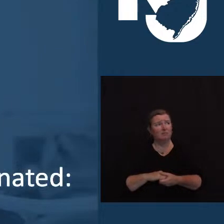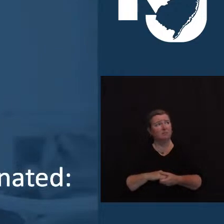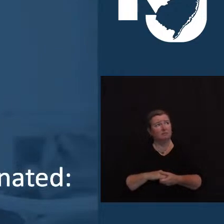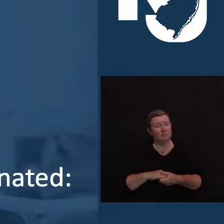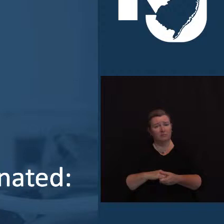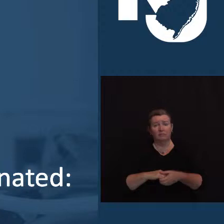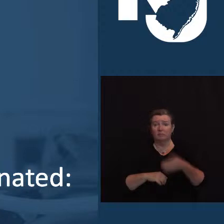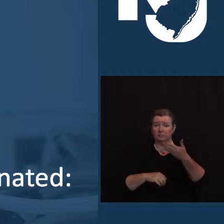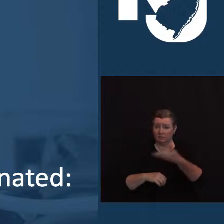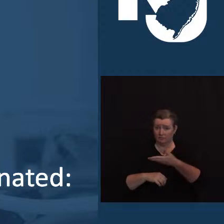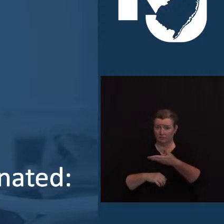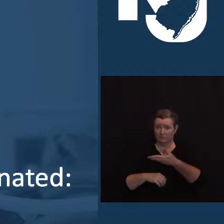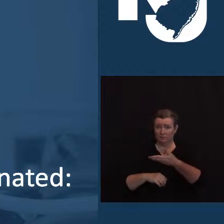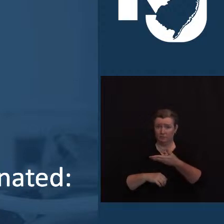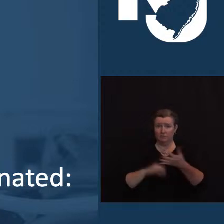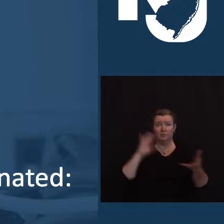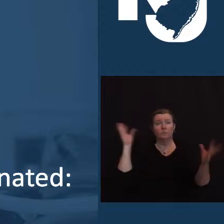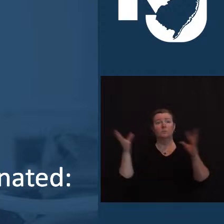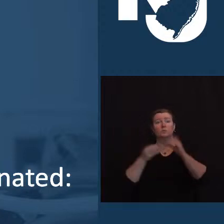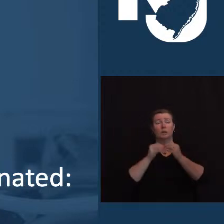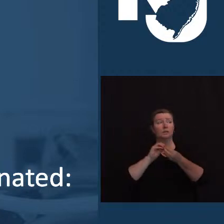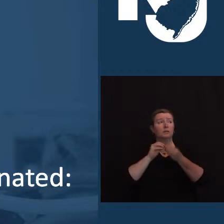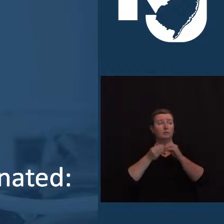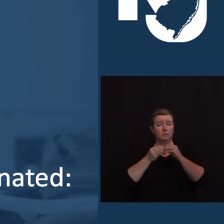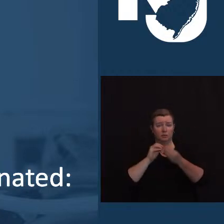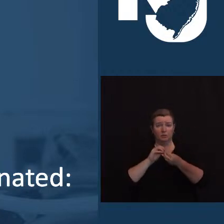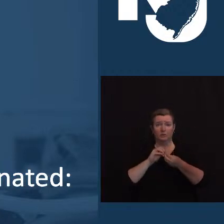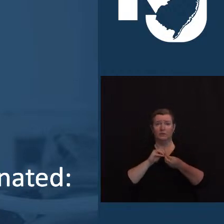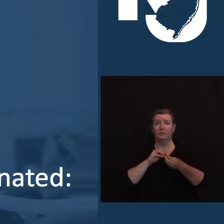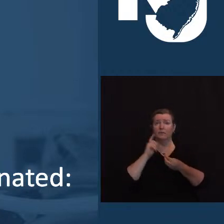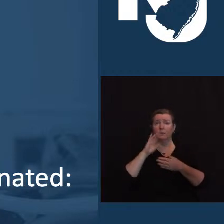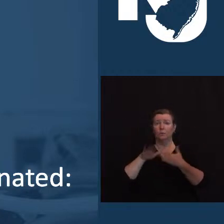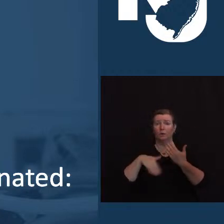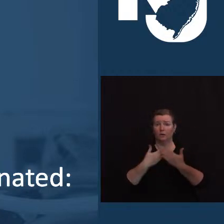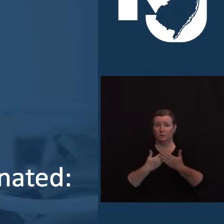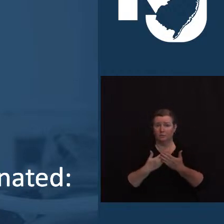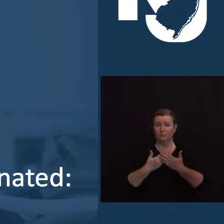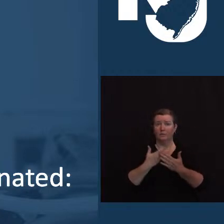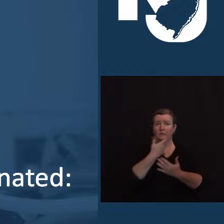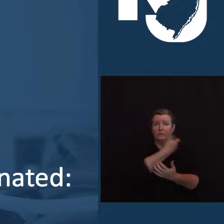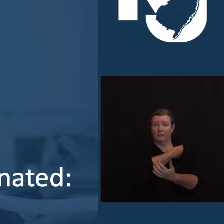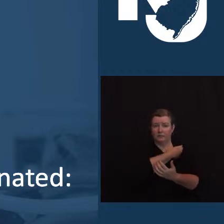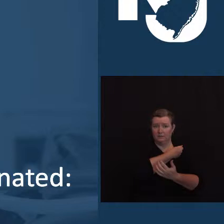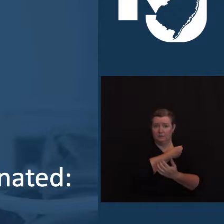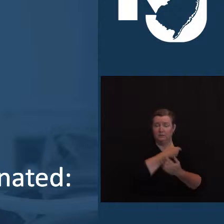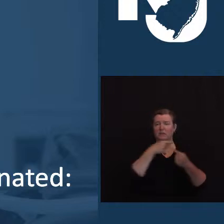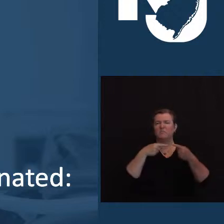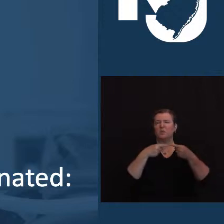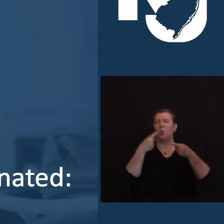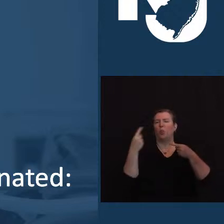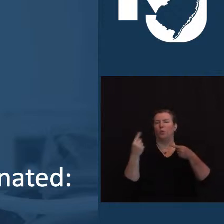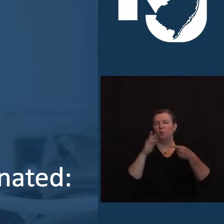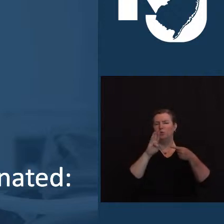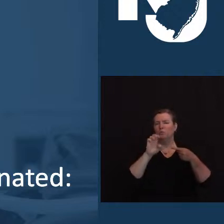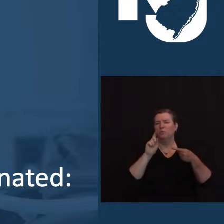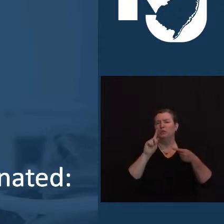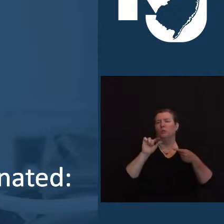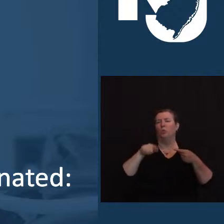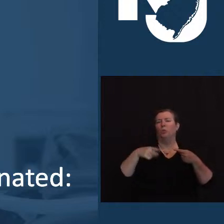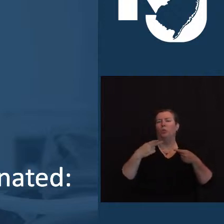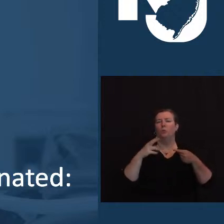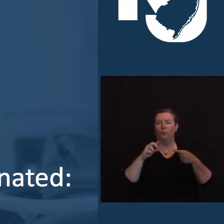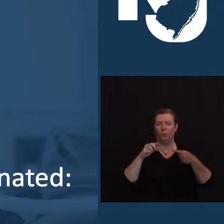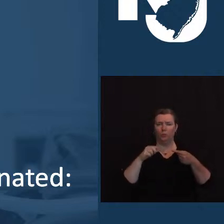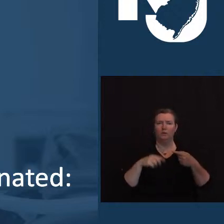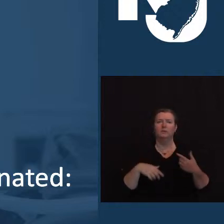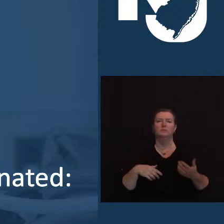are the overall numbers to all breakthrough cases. These numbers tell a compelling story, to say the least. If you're on the fence, look at these